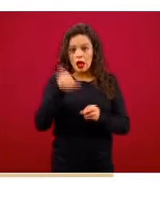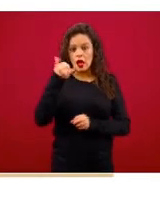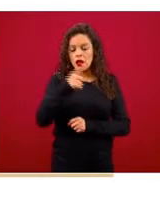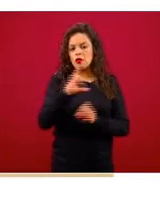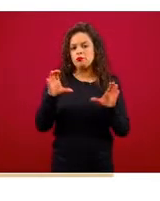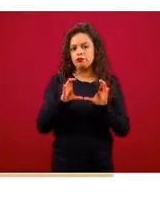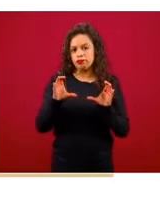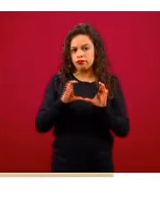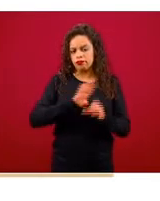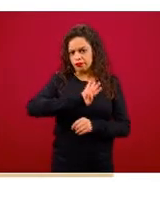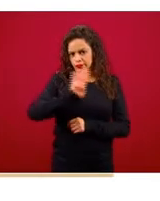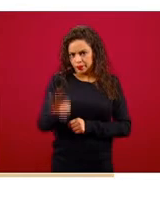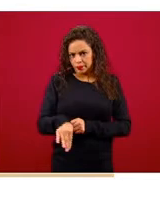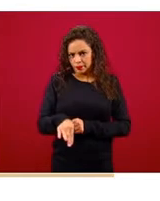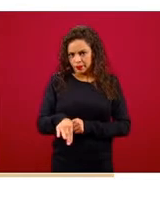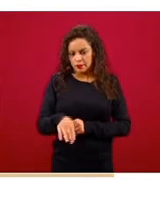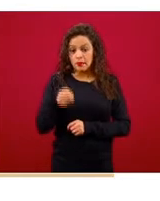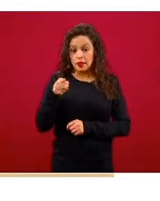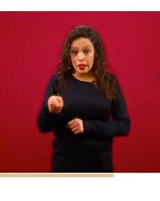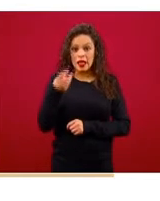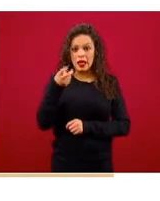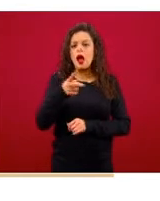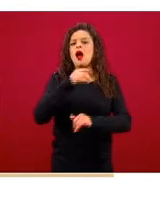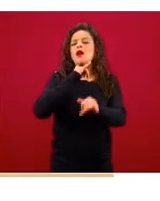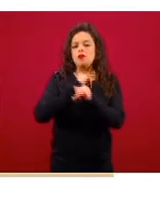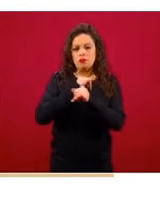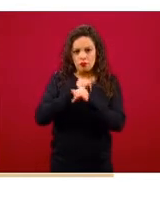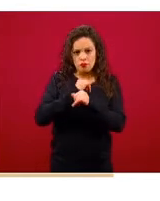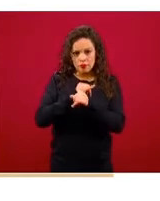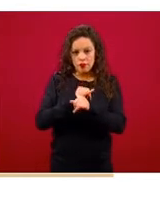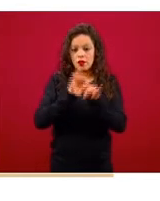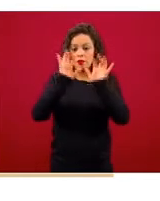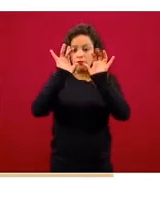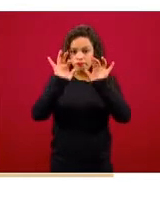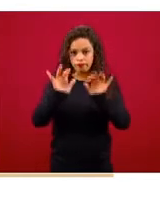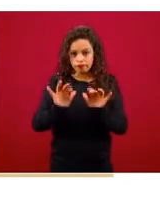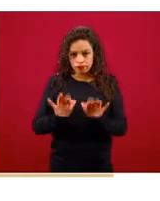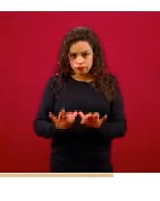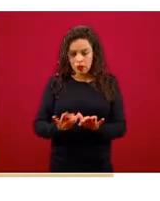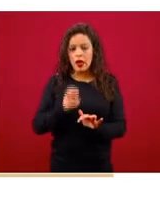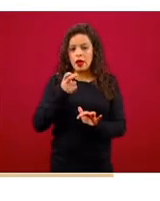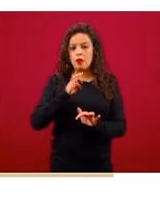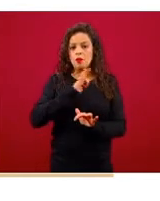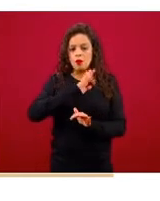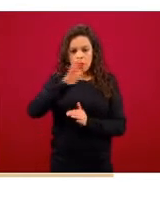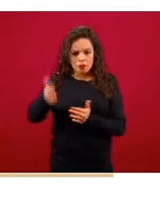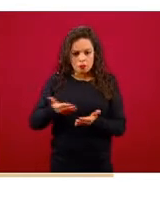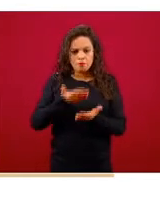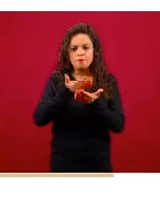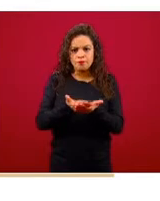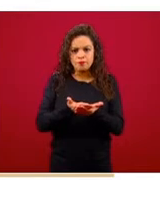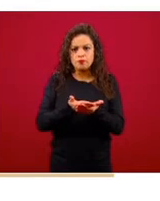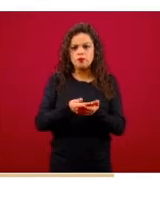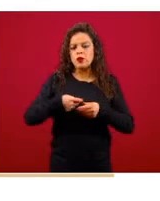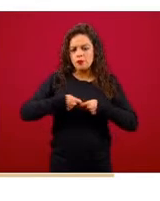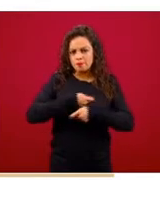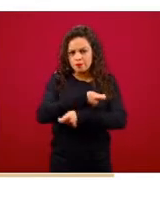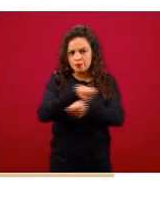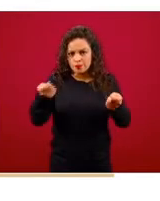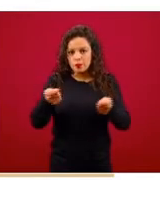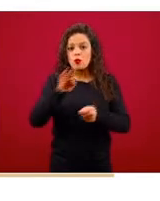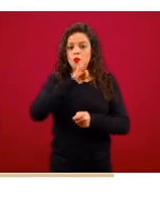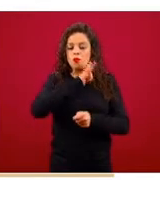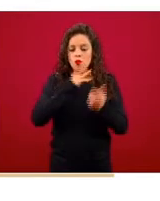done electronically, and it's made digital so that the certificate is